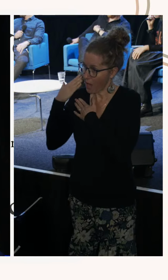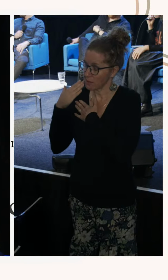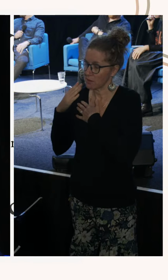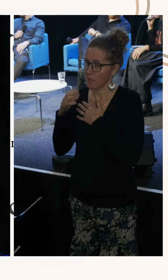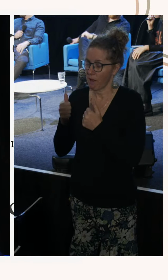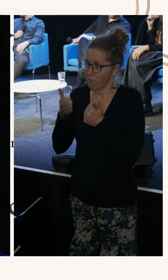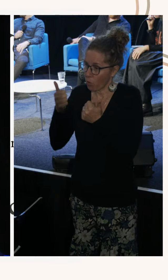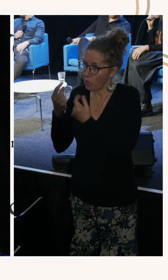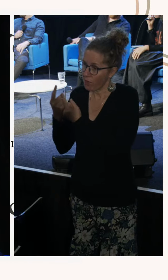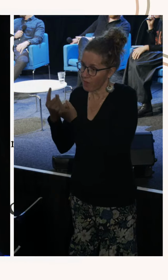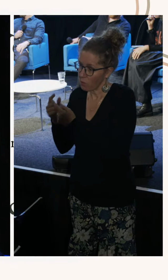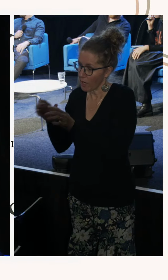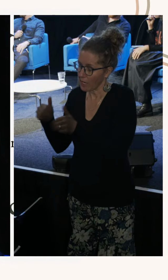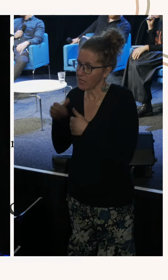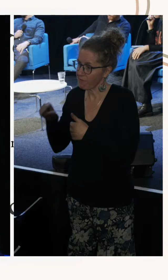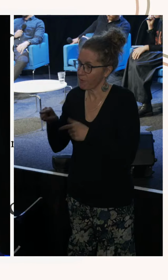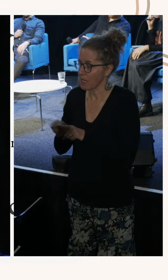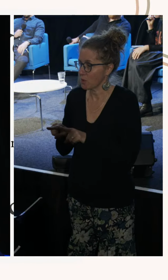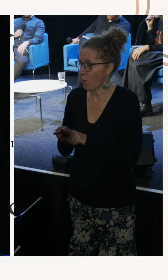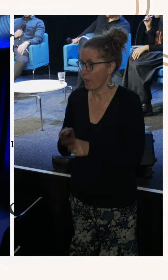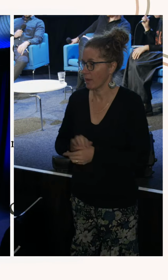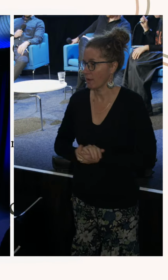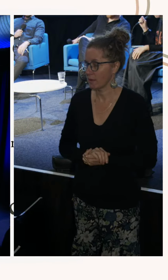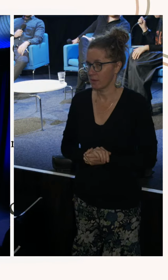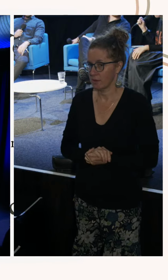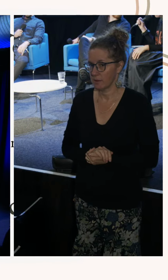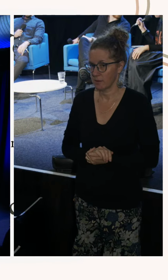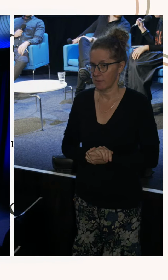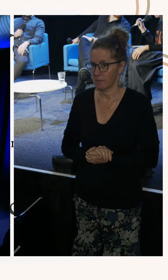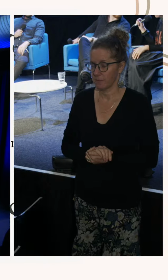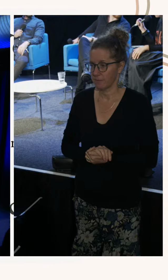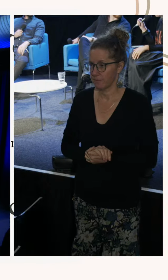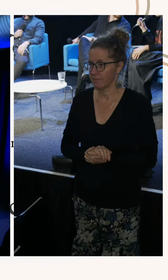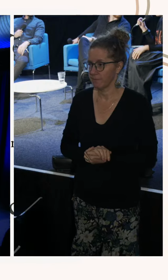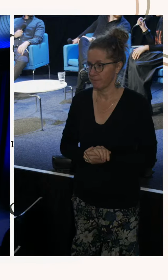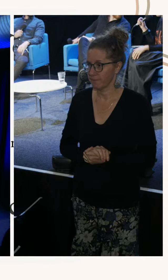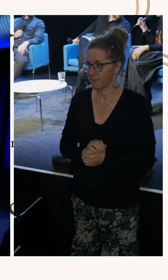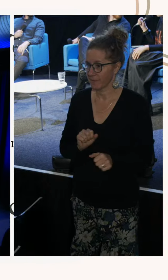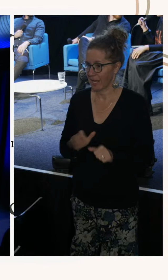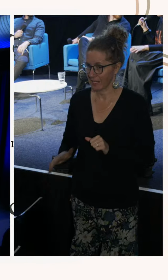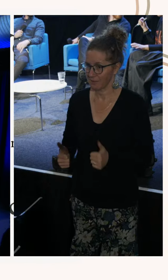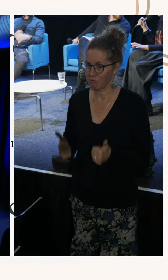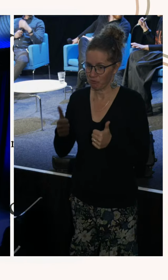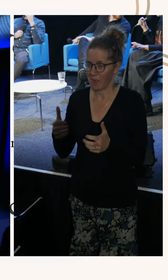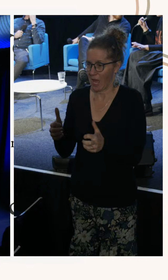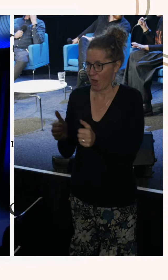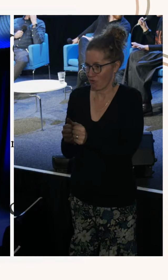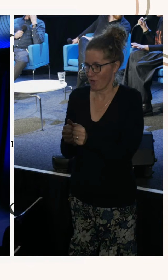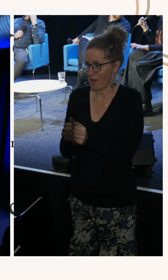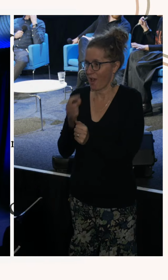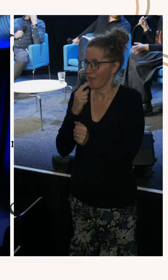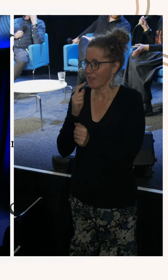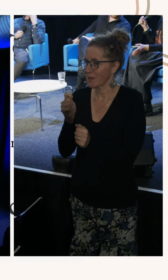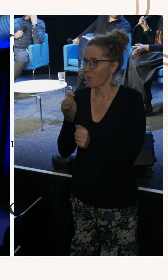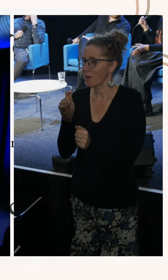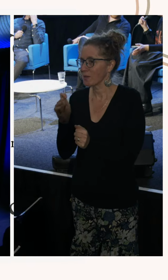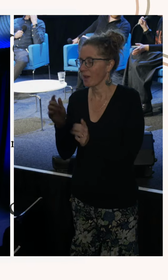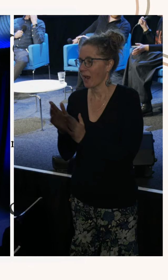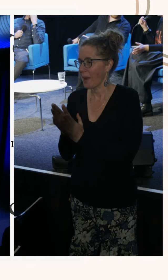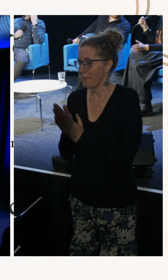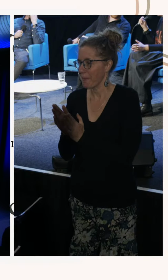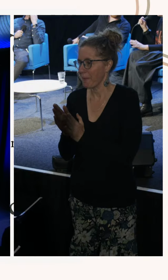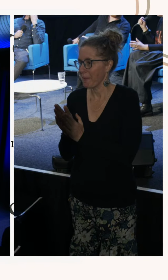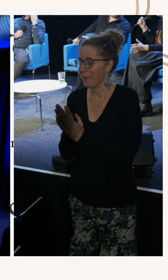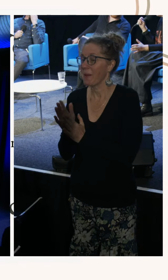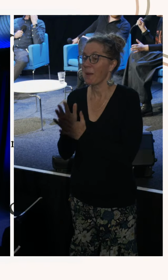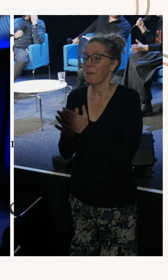good things we can take away from it as well as bad things. I agree, and I think someone was about to clap at that, which I